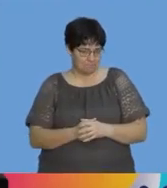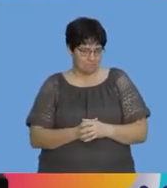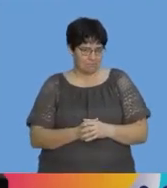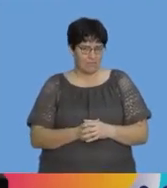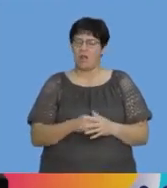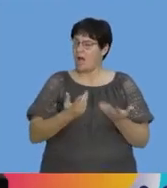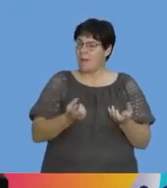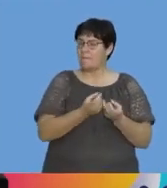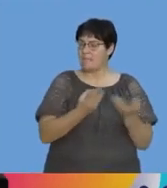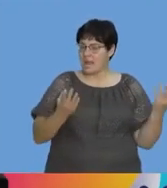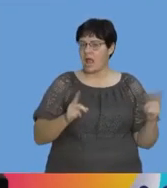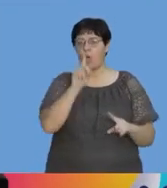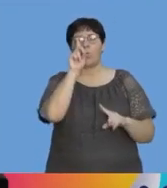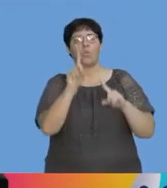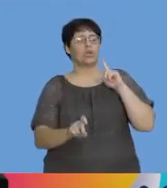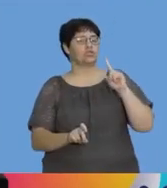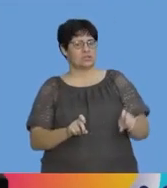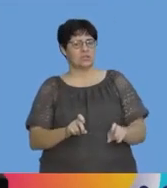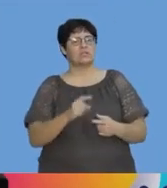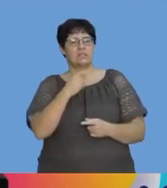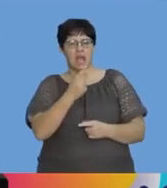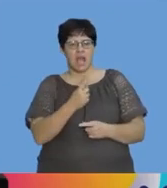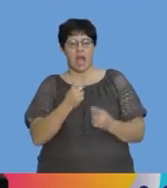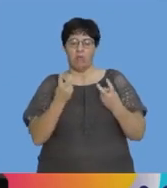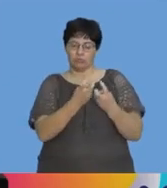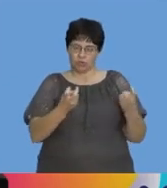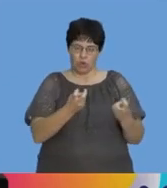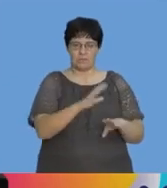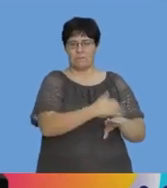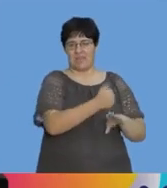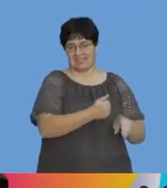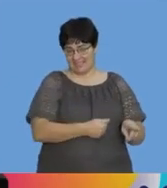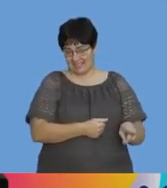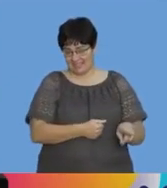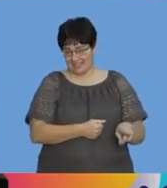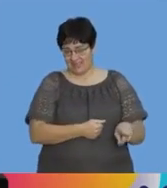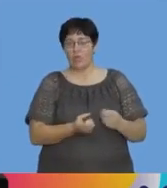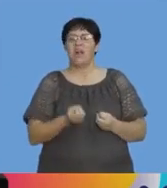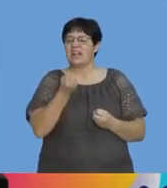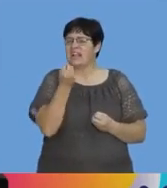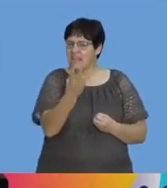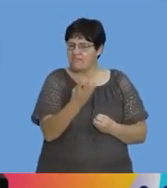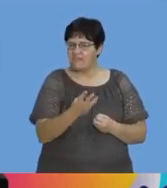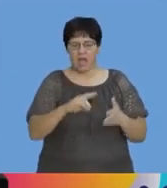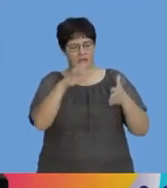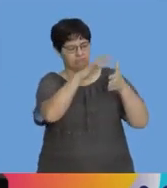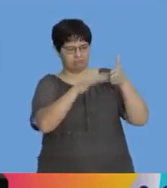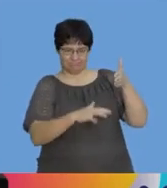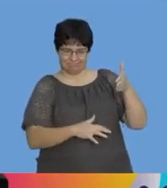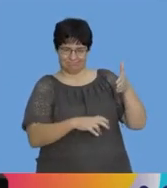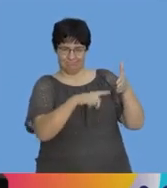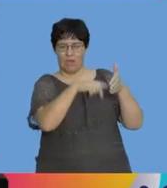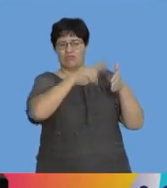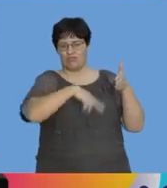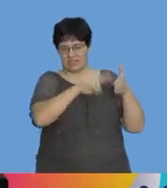Very often the questions are what we call source-based. We're often going to give you a reading piece. It